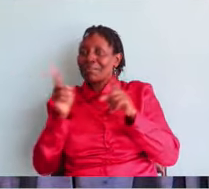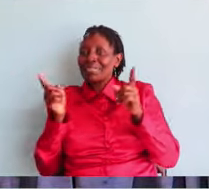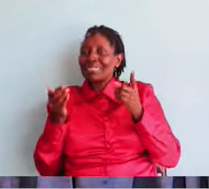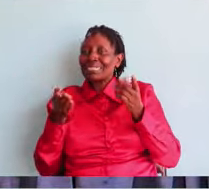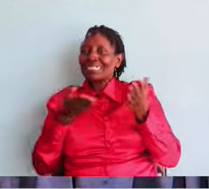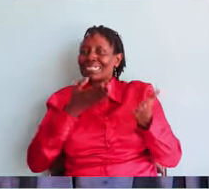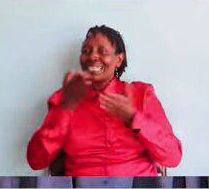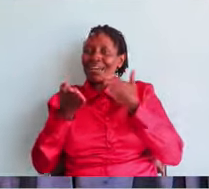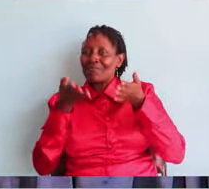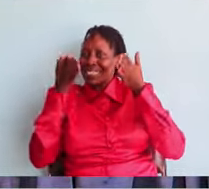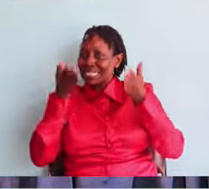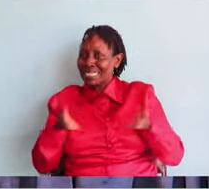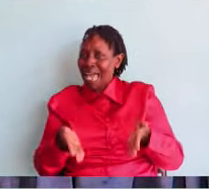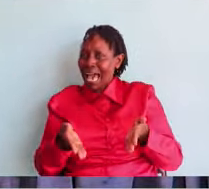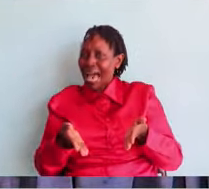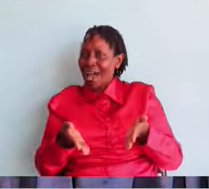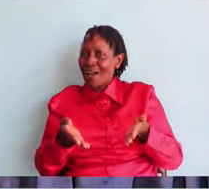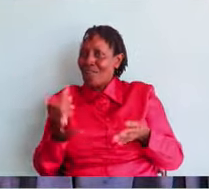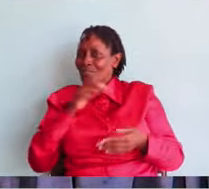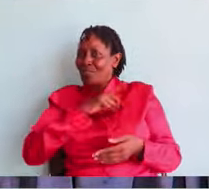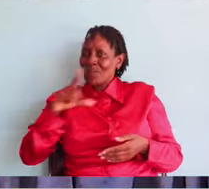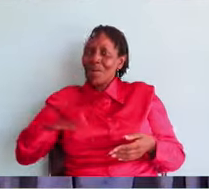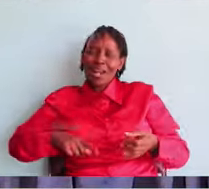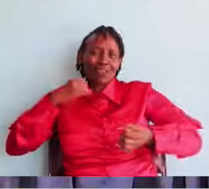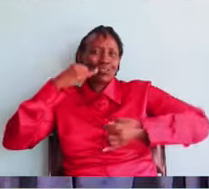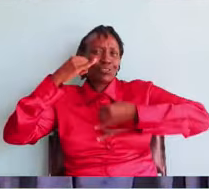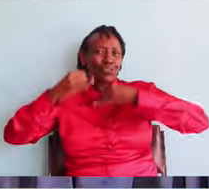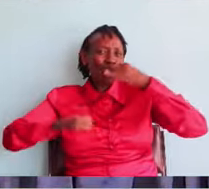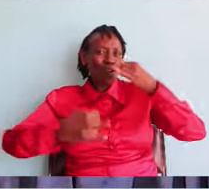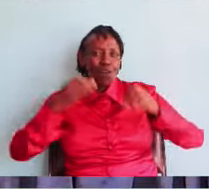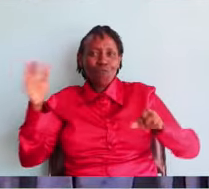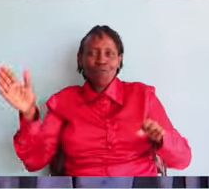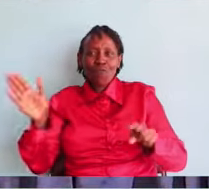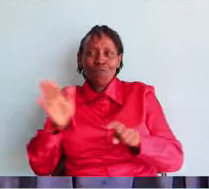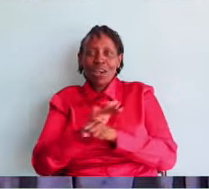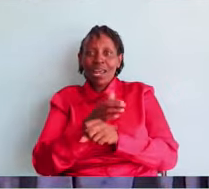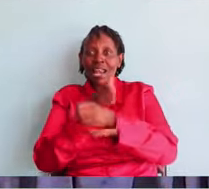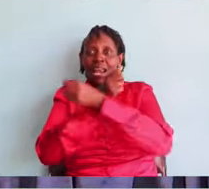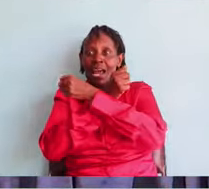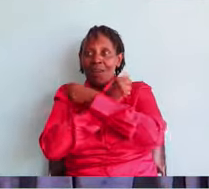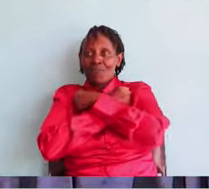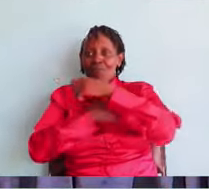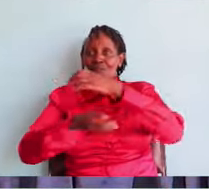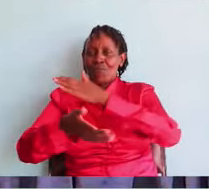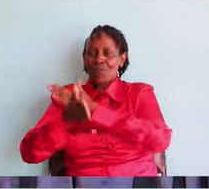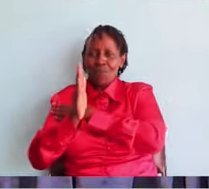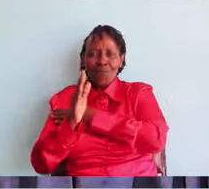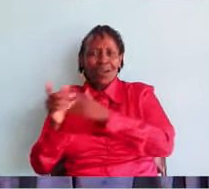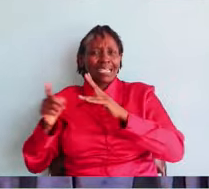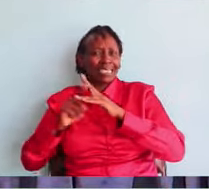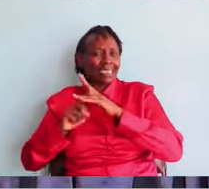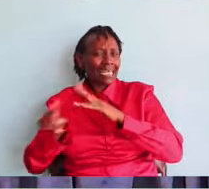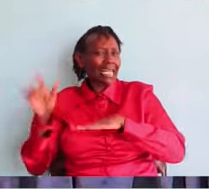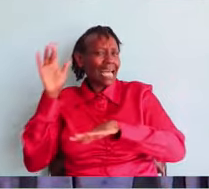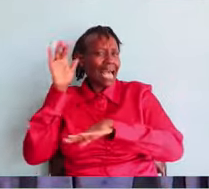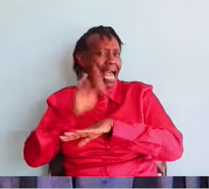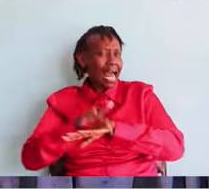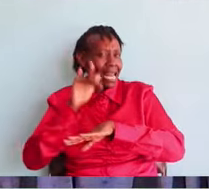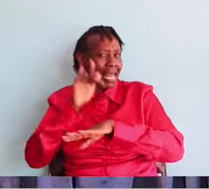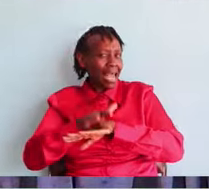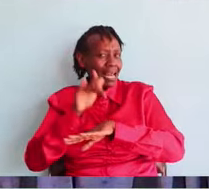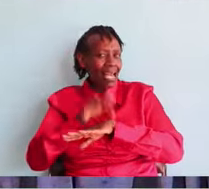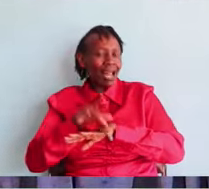He can serve the Lord and do so joyfully. And his love for God started in those early days when he was in university. And that's